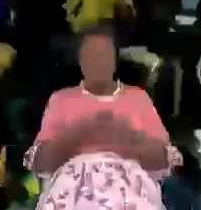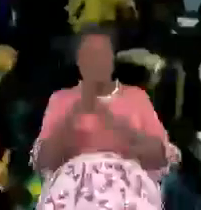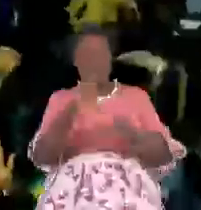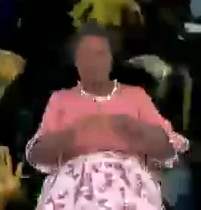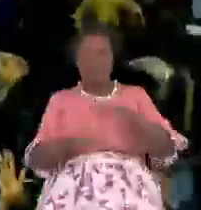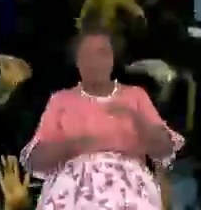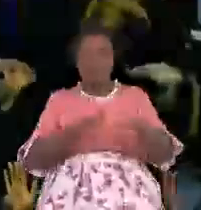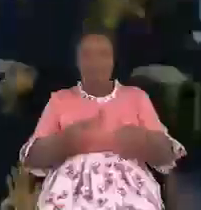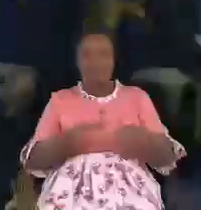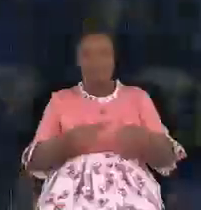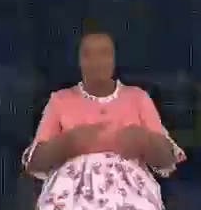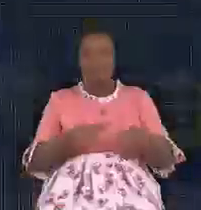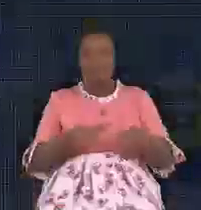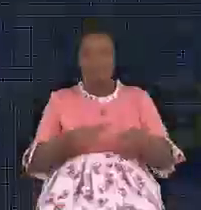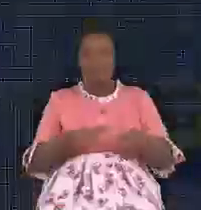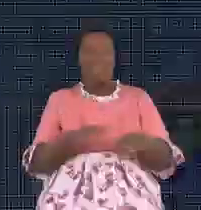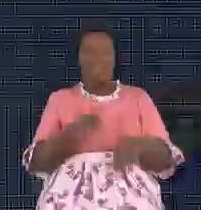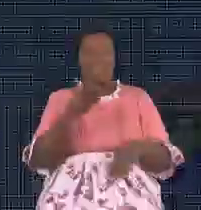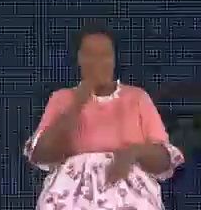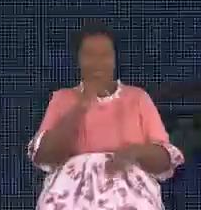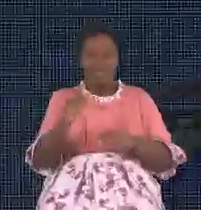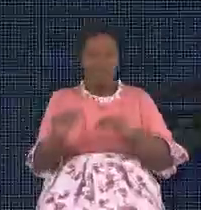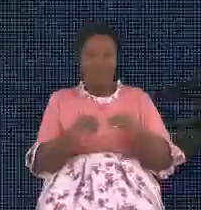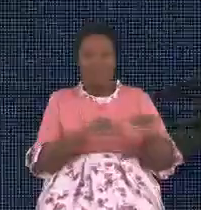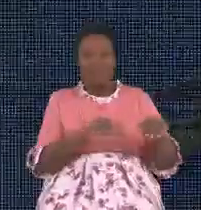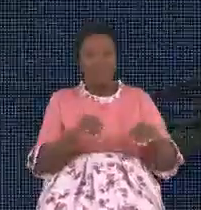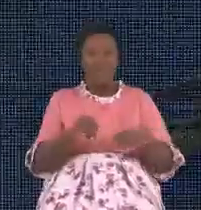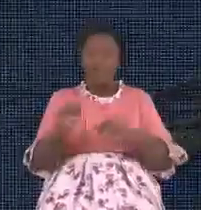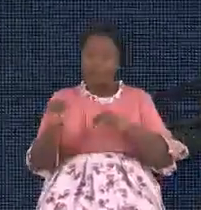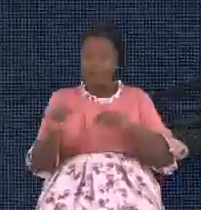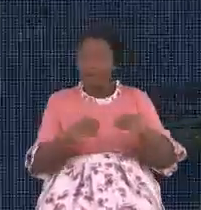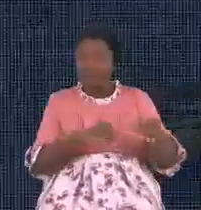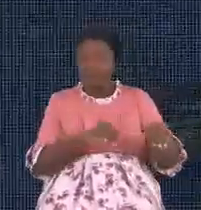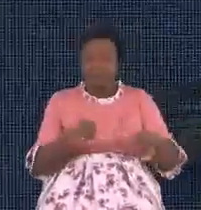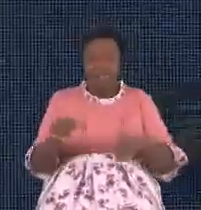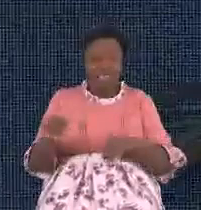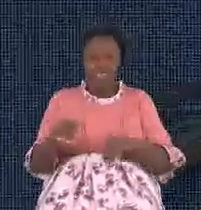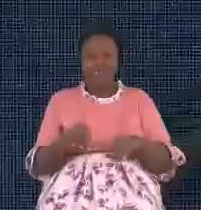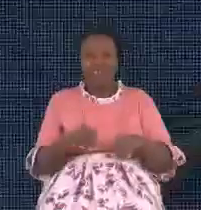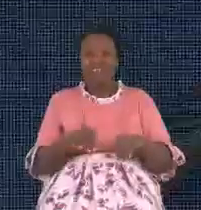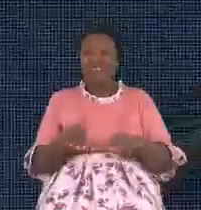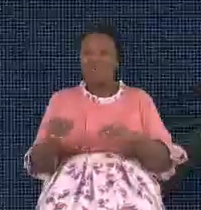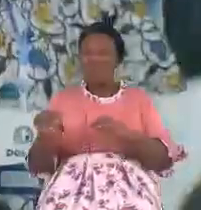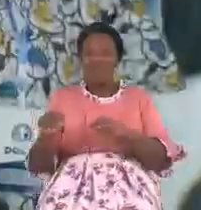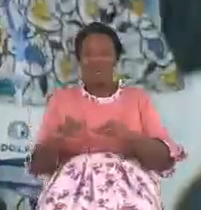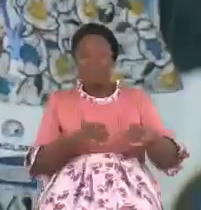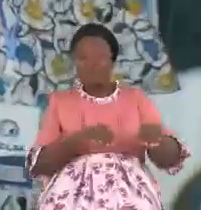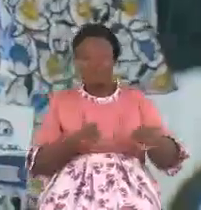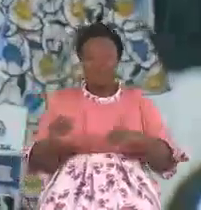right performance performance performance